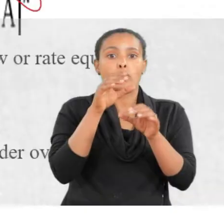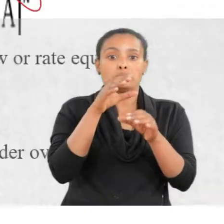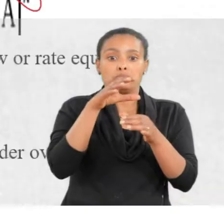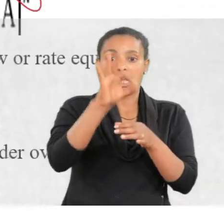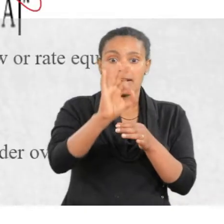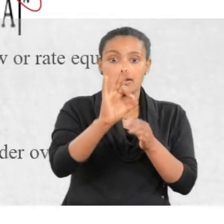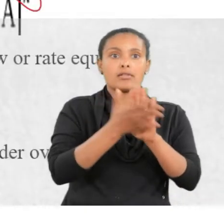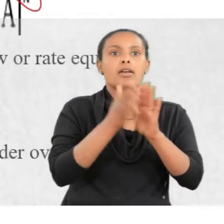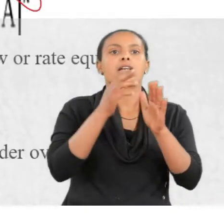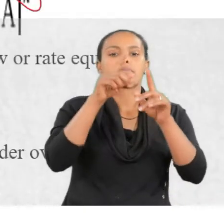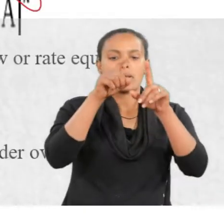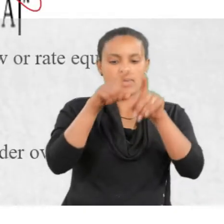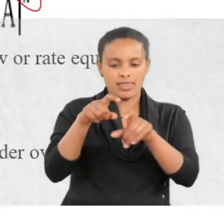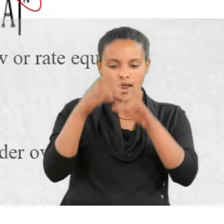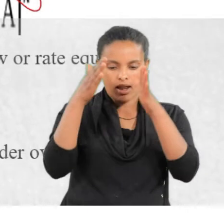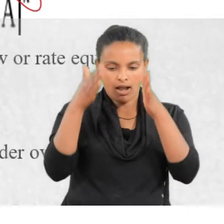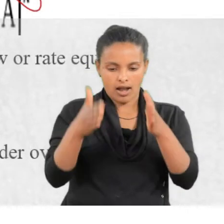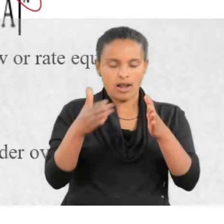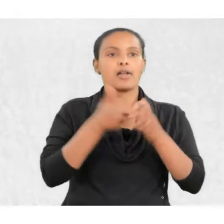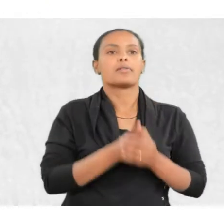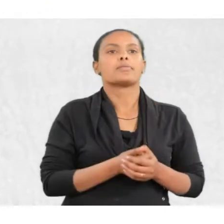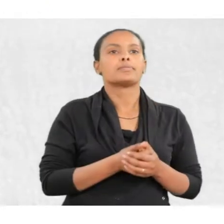experimentally.